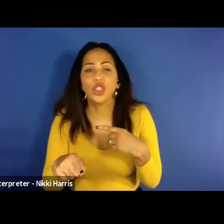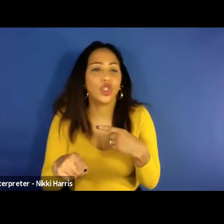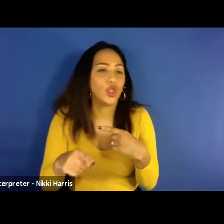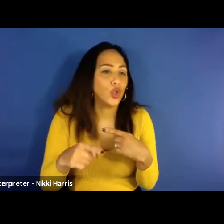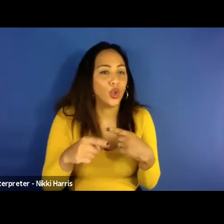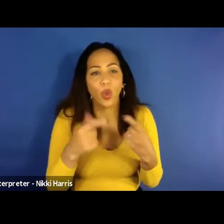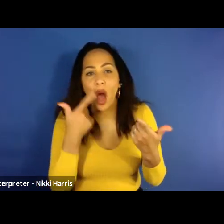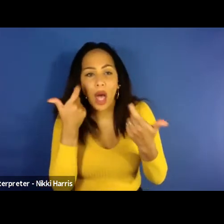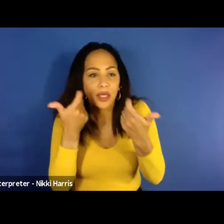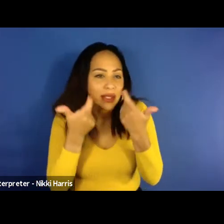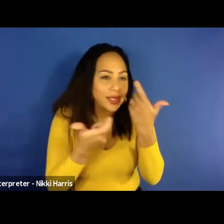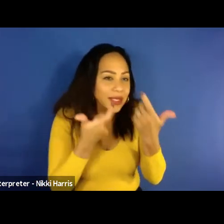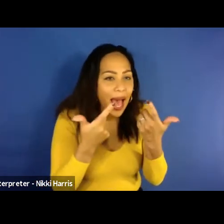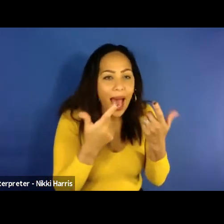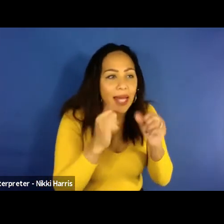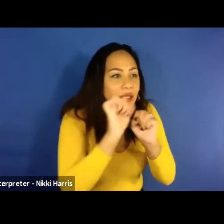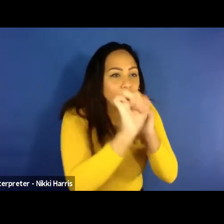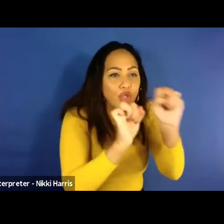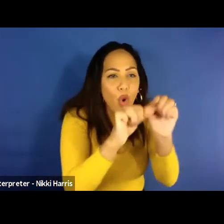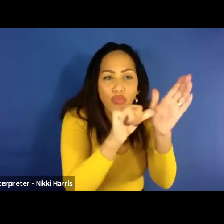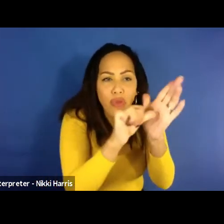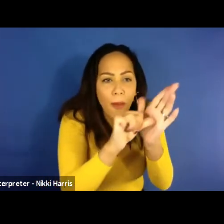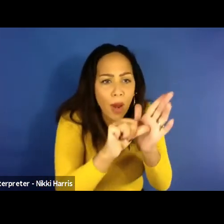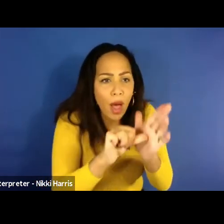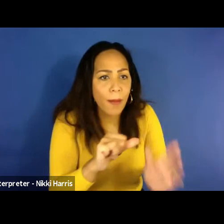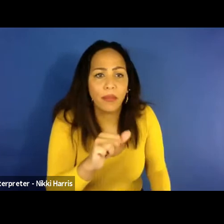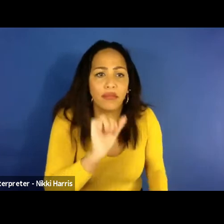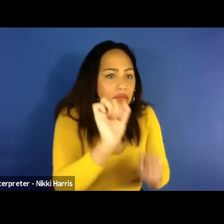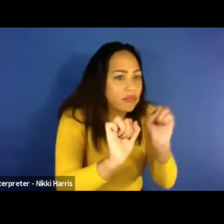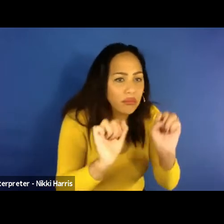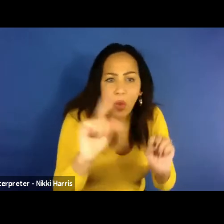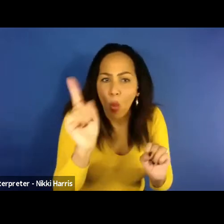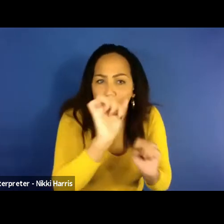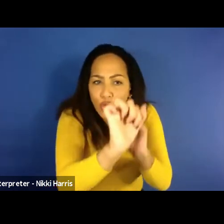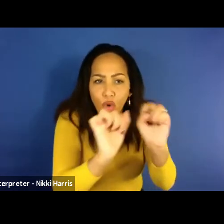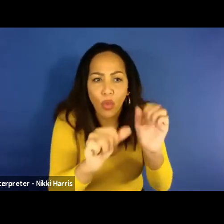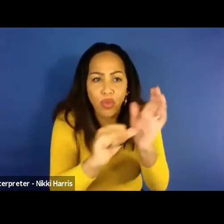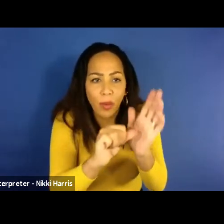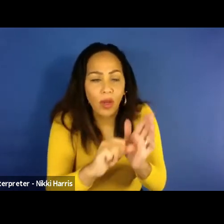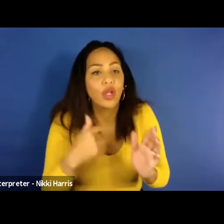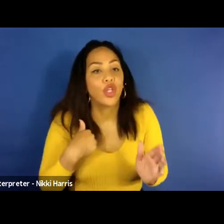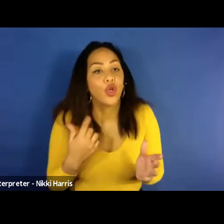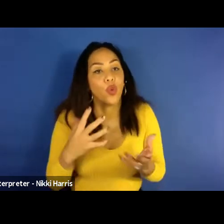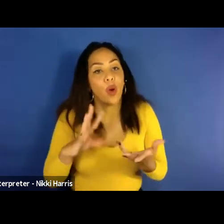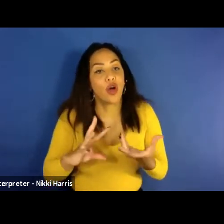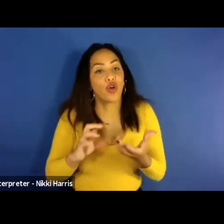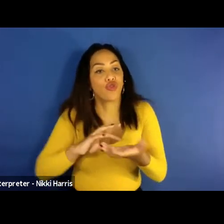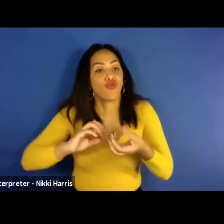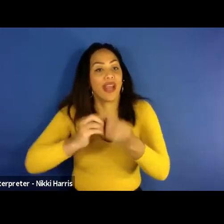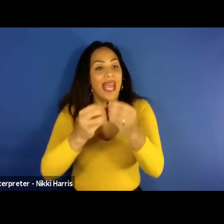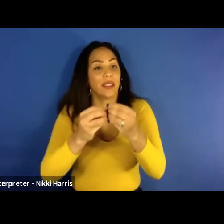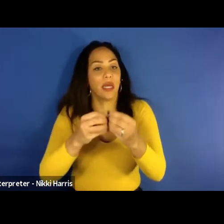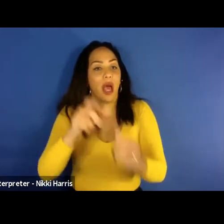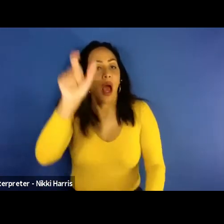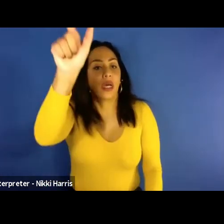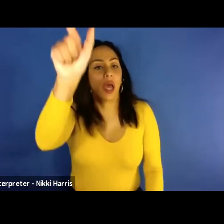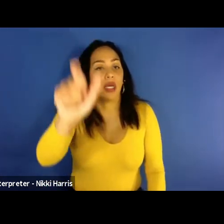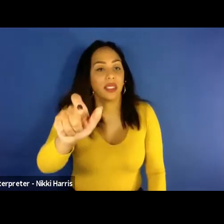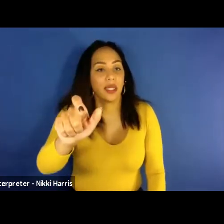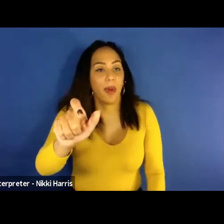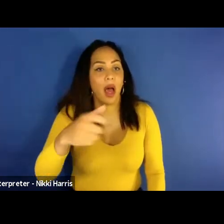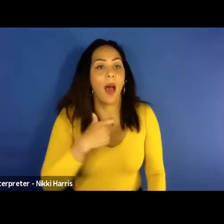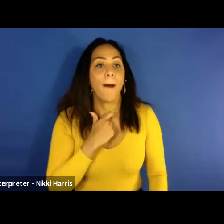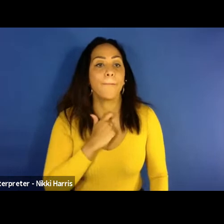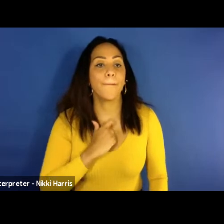right? And for who actually has that problem. You want to create what's known as a customer persona, which is basically in your head, who is the